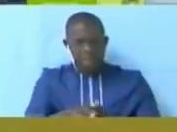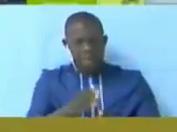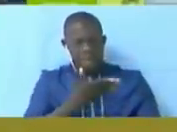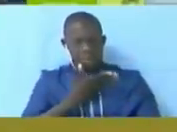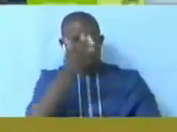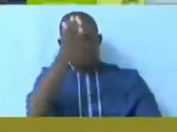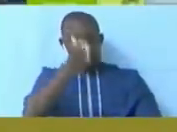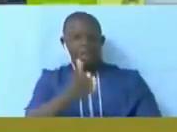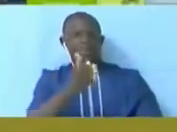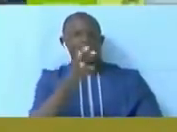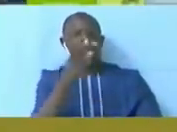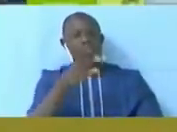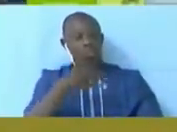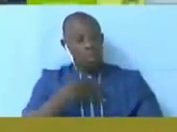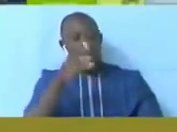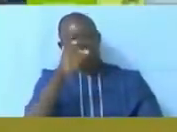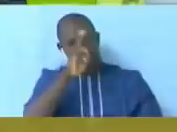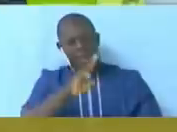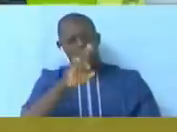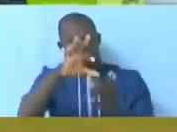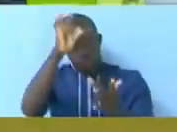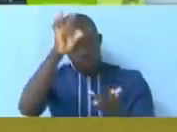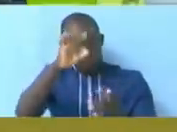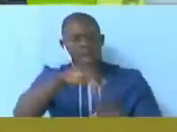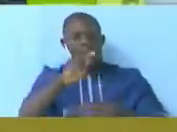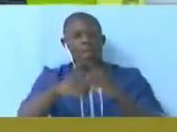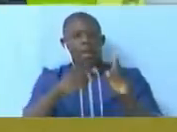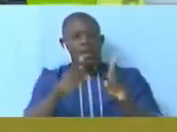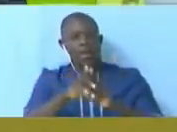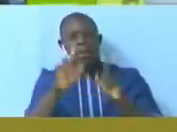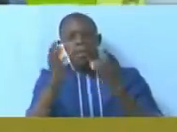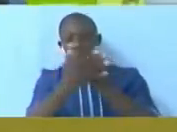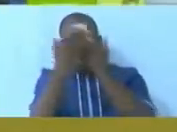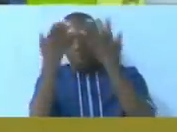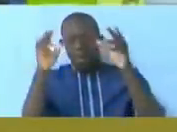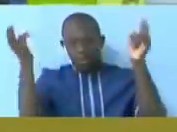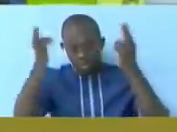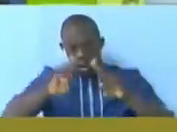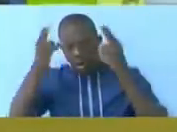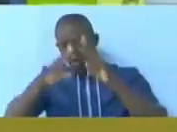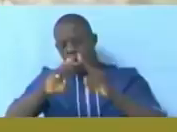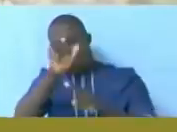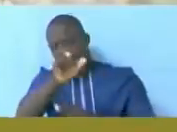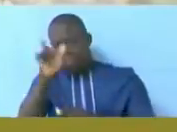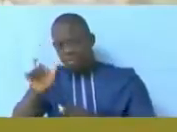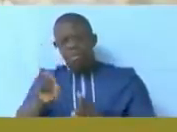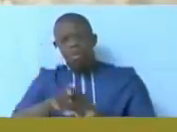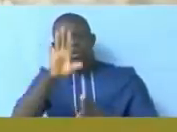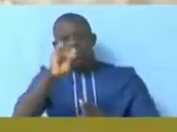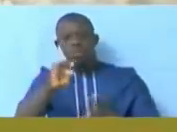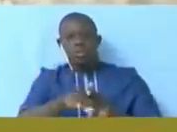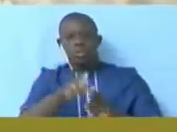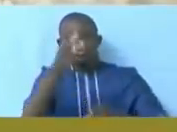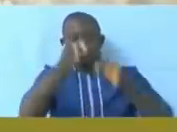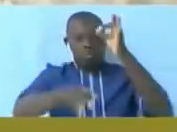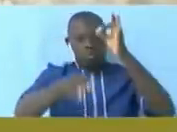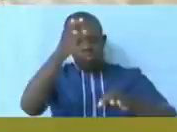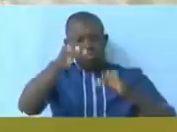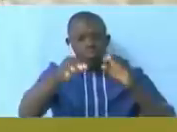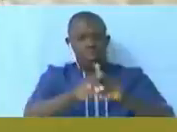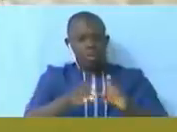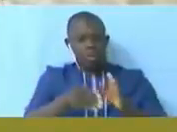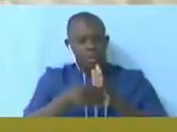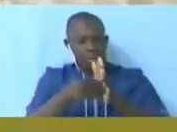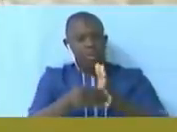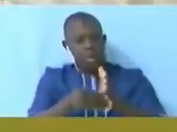in symbody modulale, pur is in yin cunning, pur nibela quo kitila, asike mojama kito, the mojama sisi akito kuna